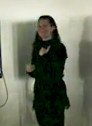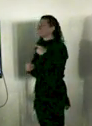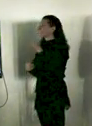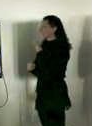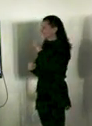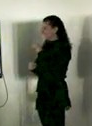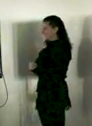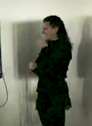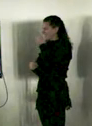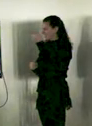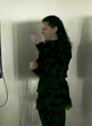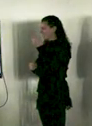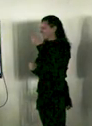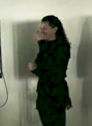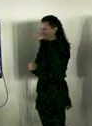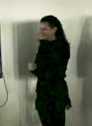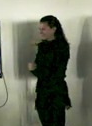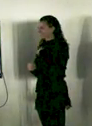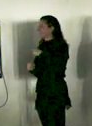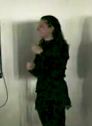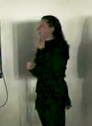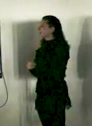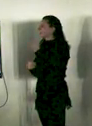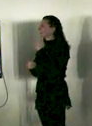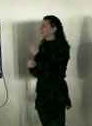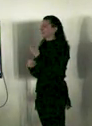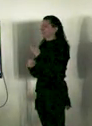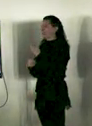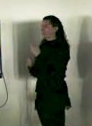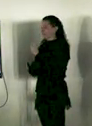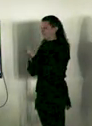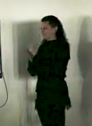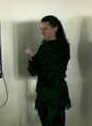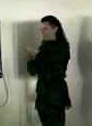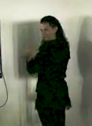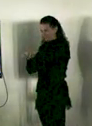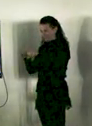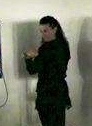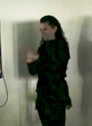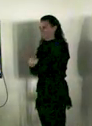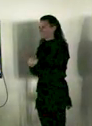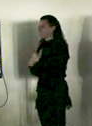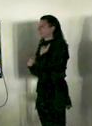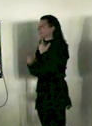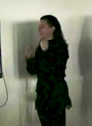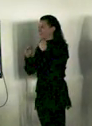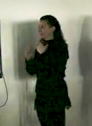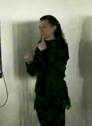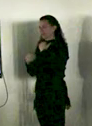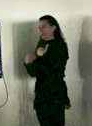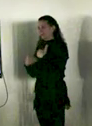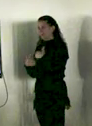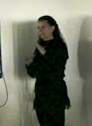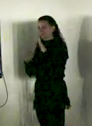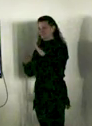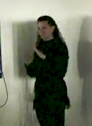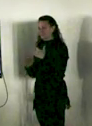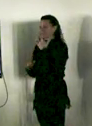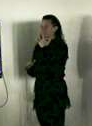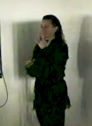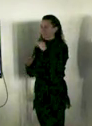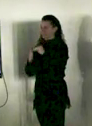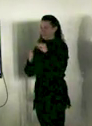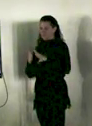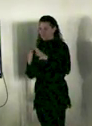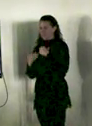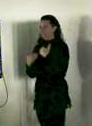Calcutta University. I was there for my journalism degree, and when I was there, my professors were all going, "This guy is great. He's my favorite student.